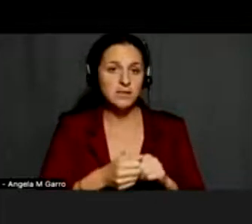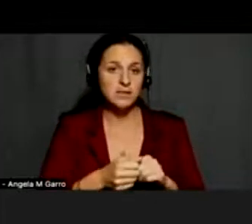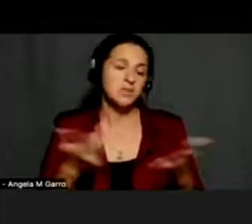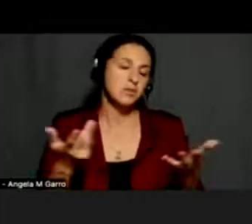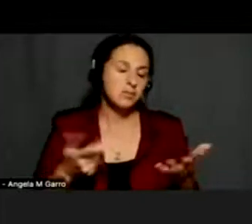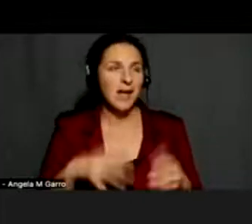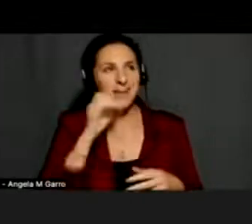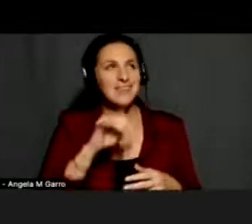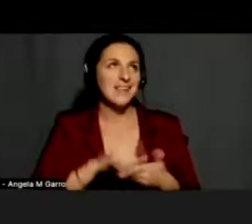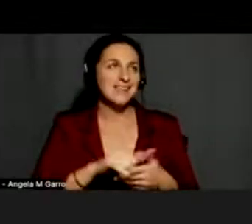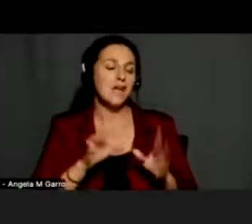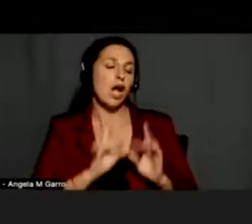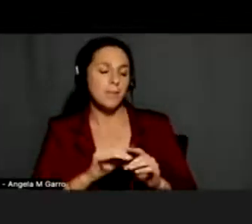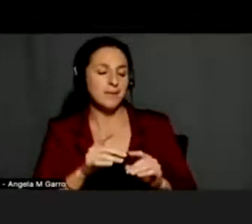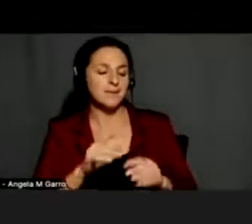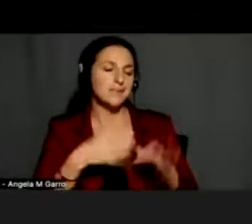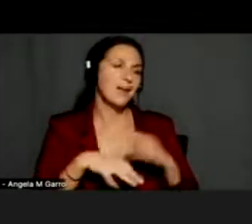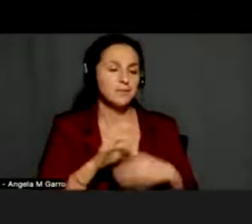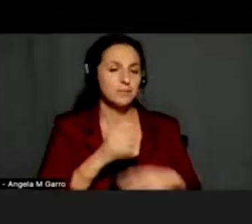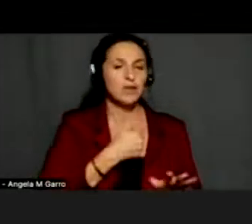Sorry. Thank you.